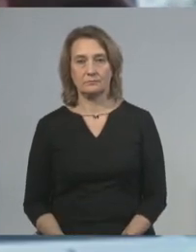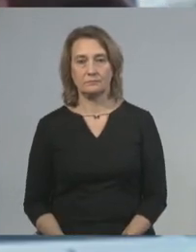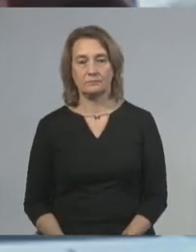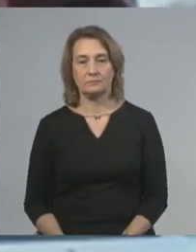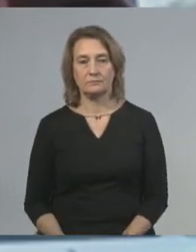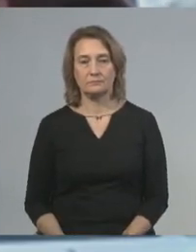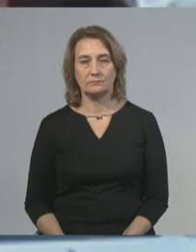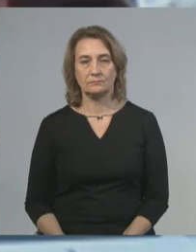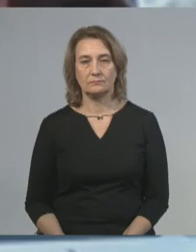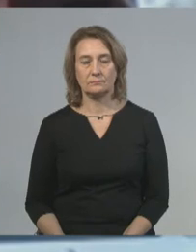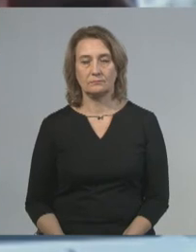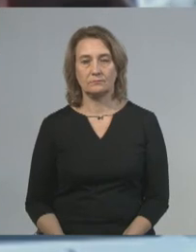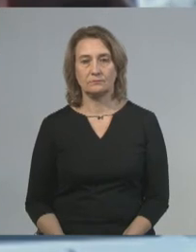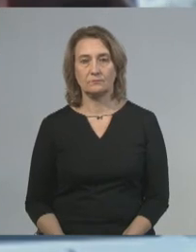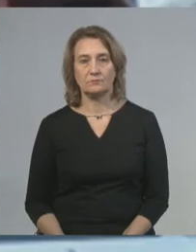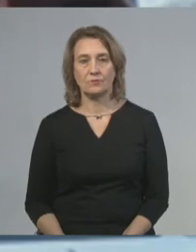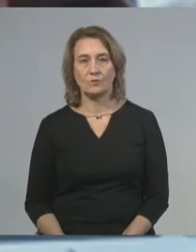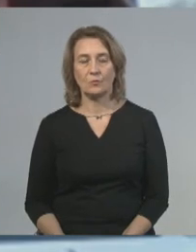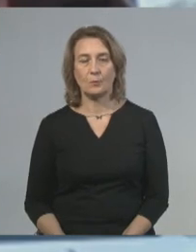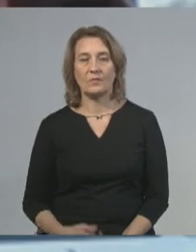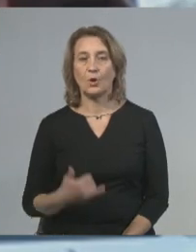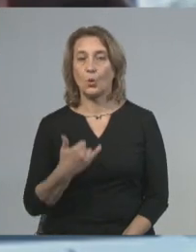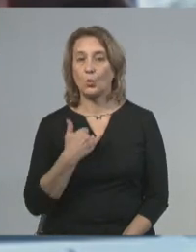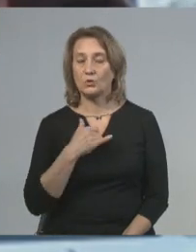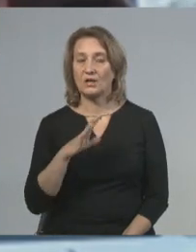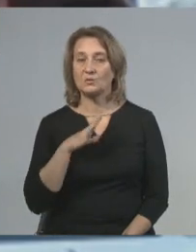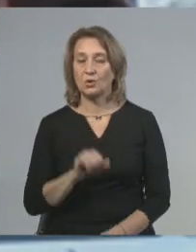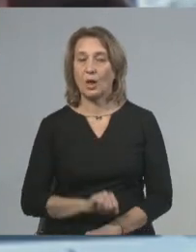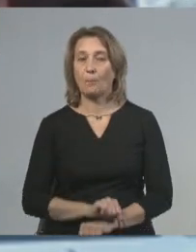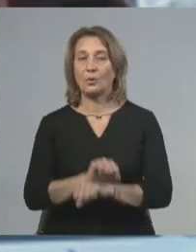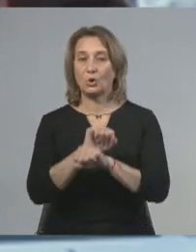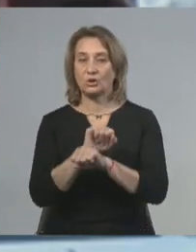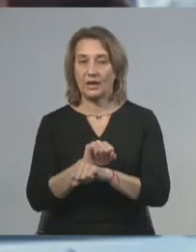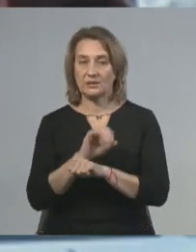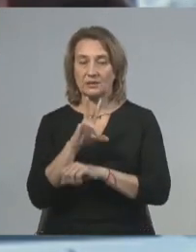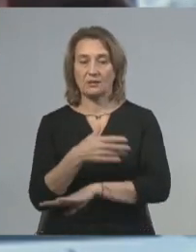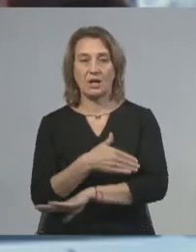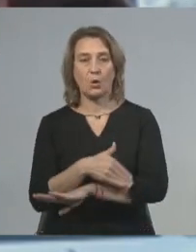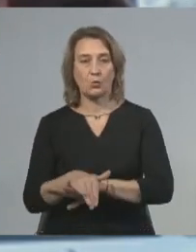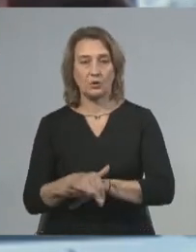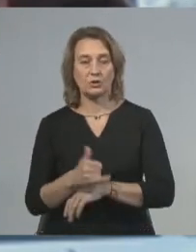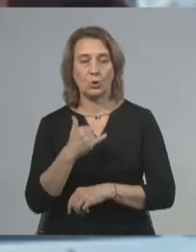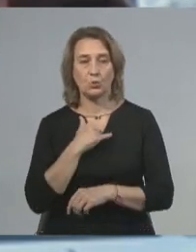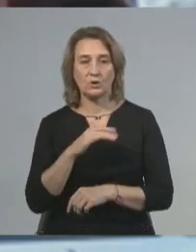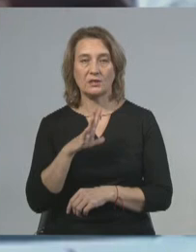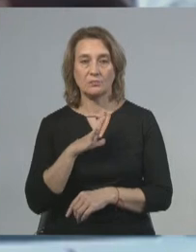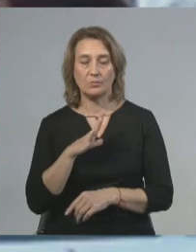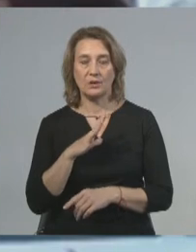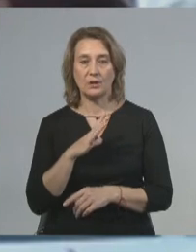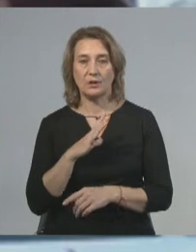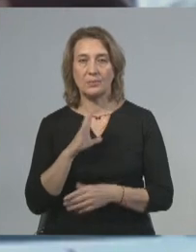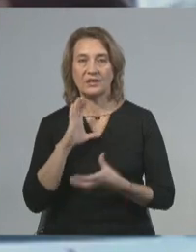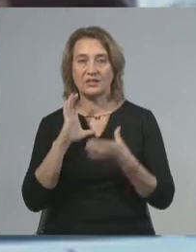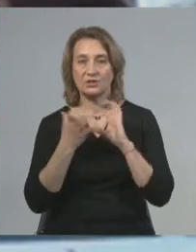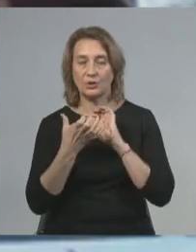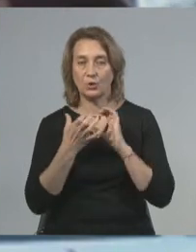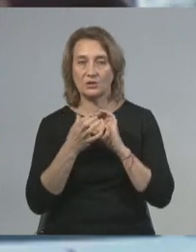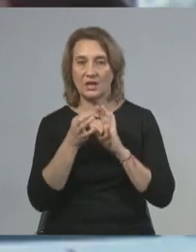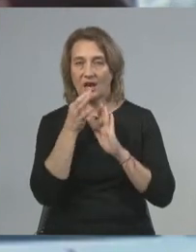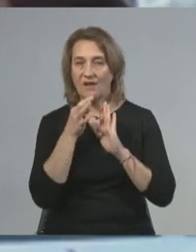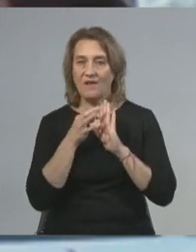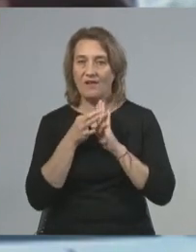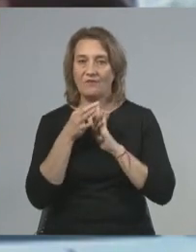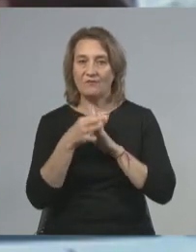street we had very important and serious um associations and